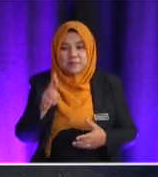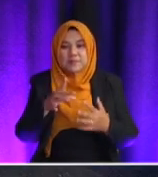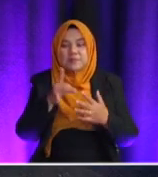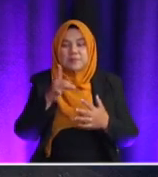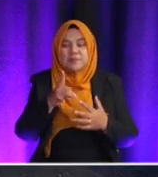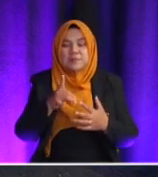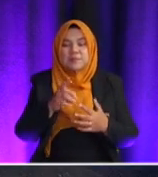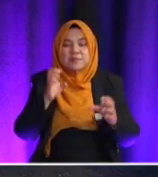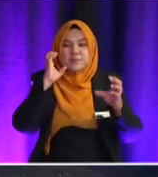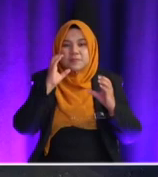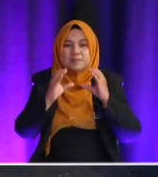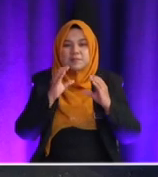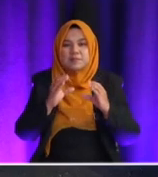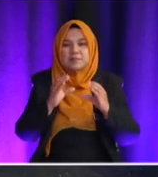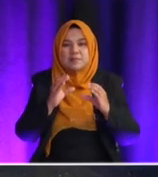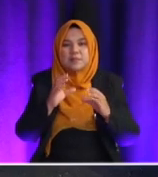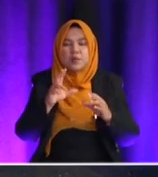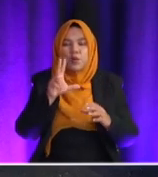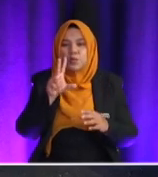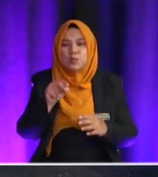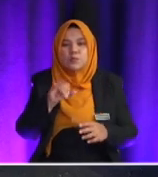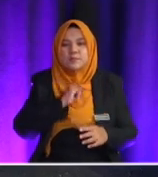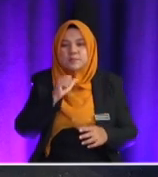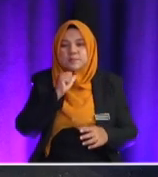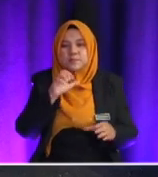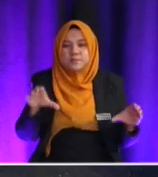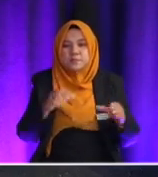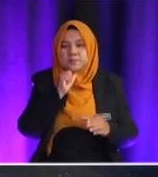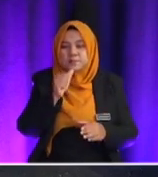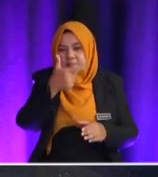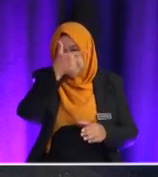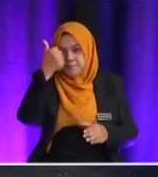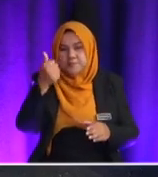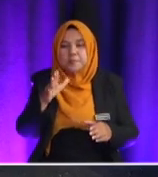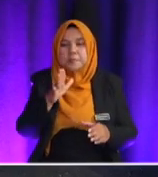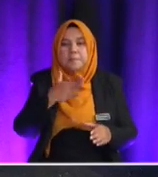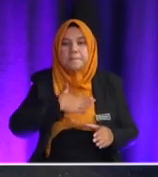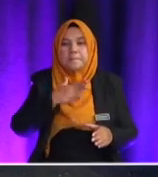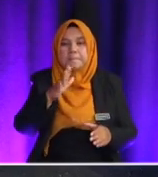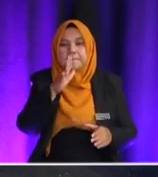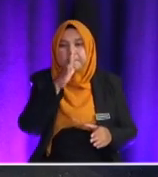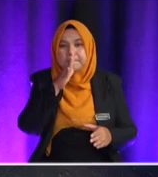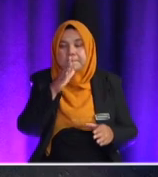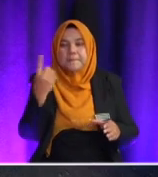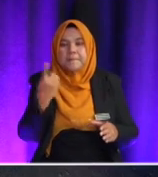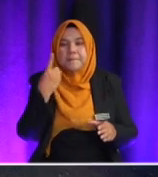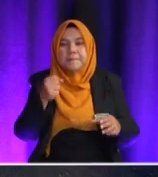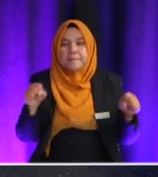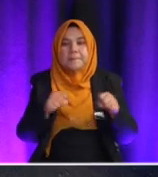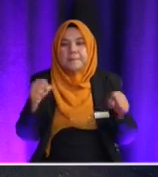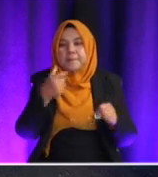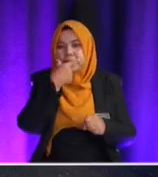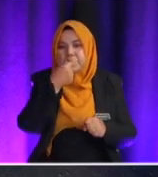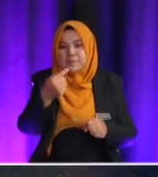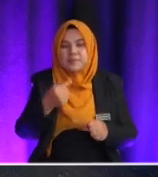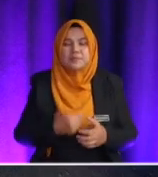said, no, I don't, because her mom's cooking was the best, right? Mm. Wow, that's a great. That's sweet. And yeah. So how was